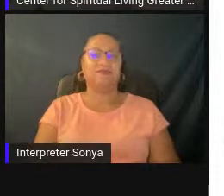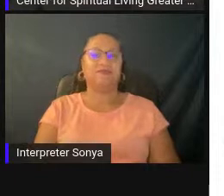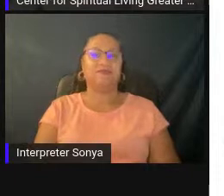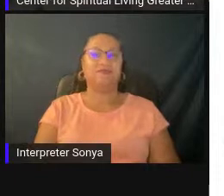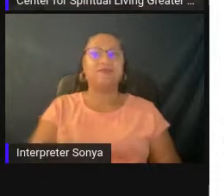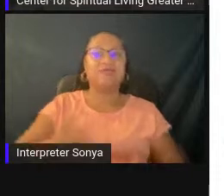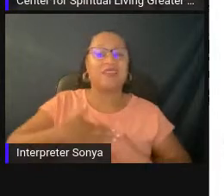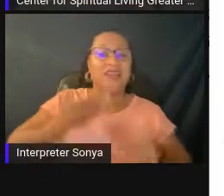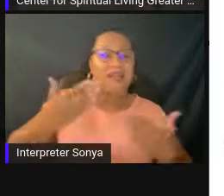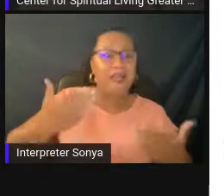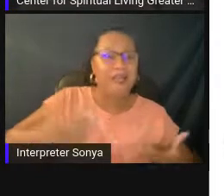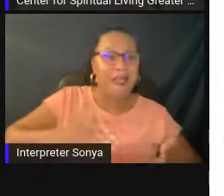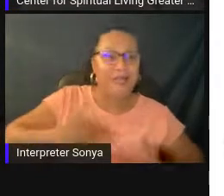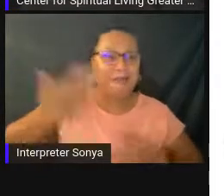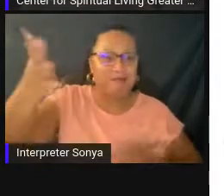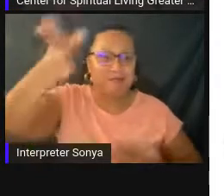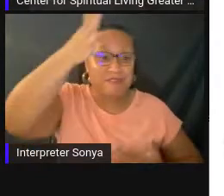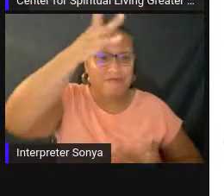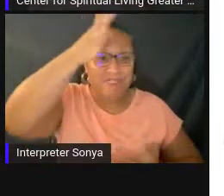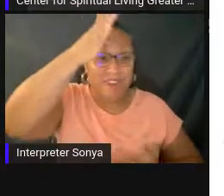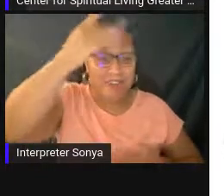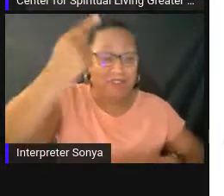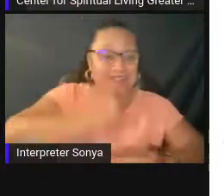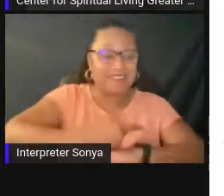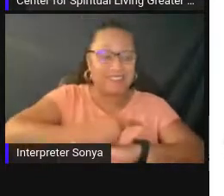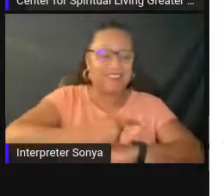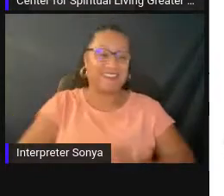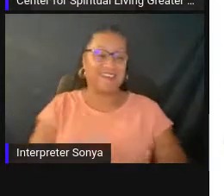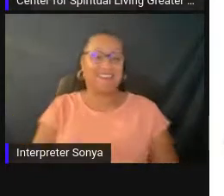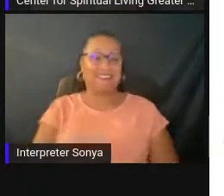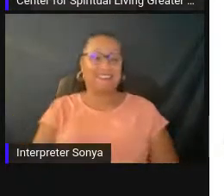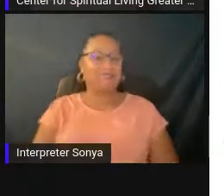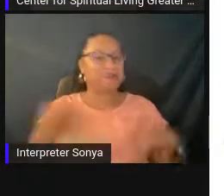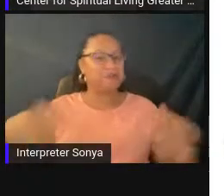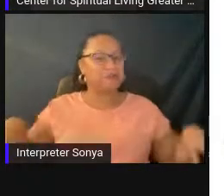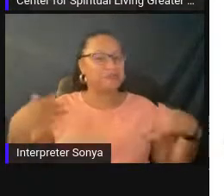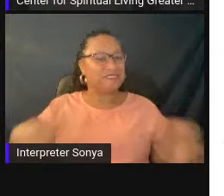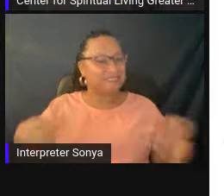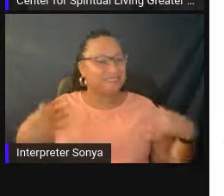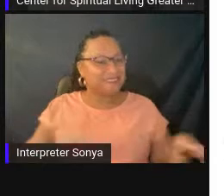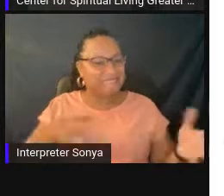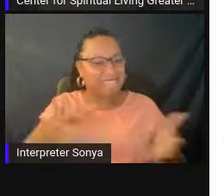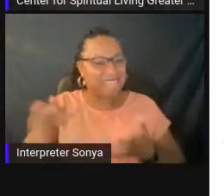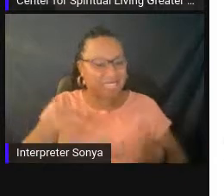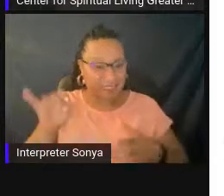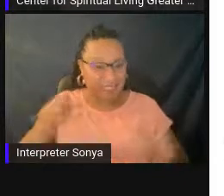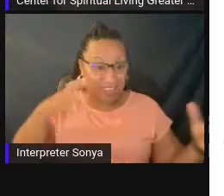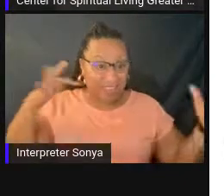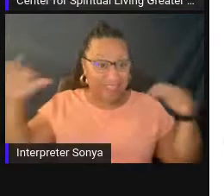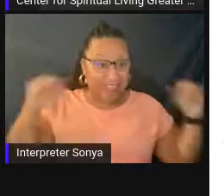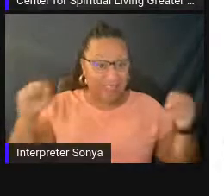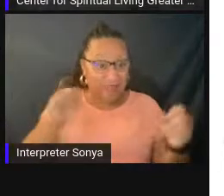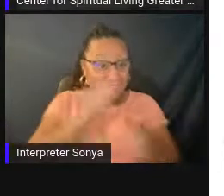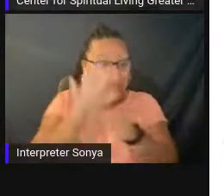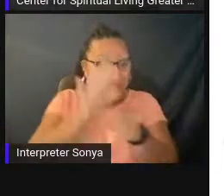Happy Father's Day! Was that loud enough?